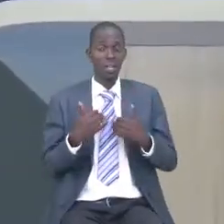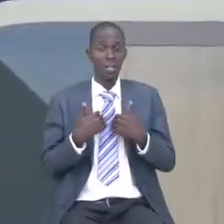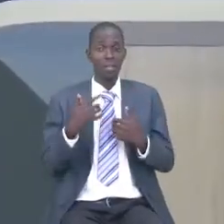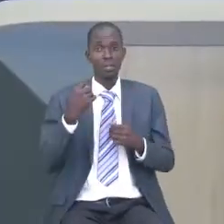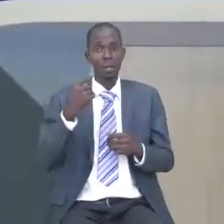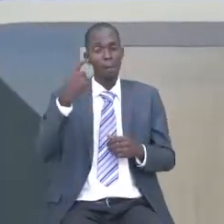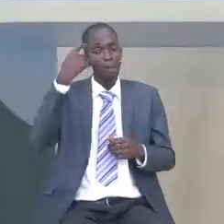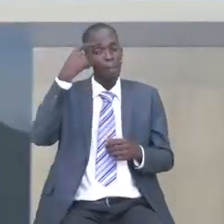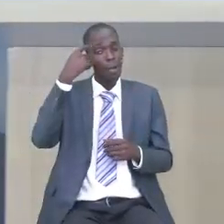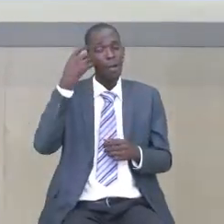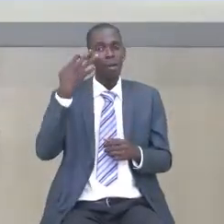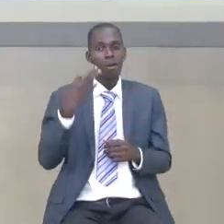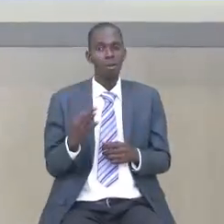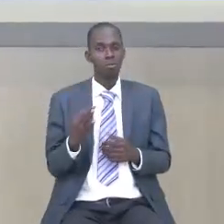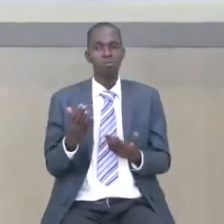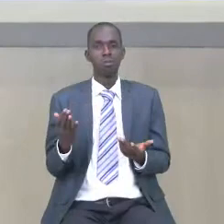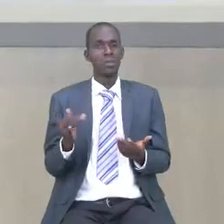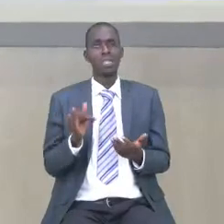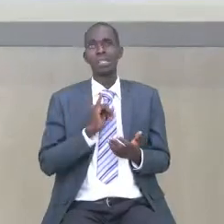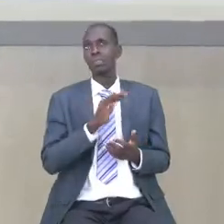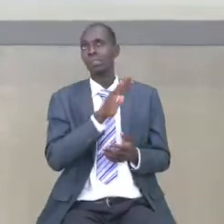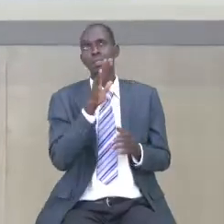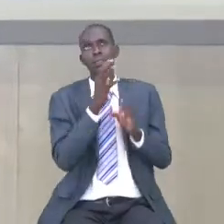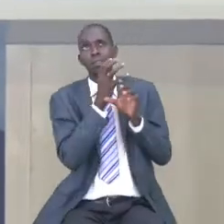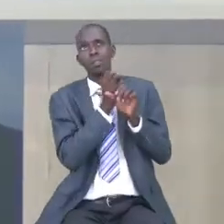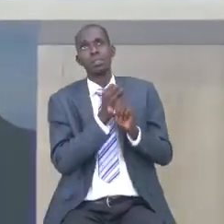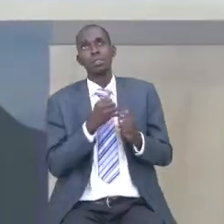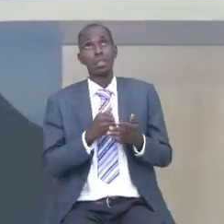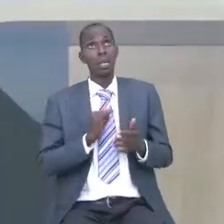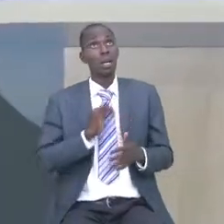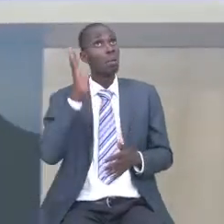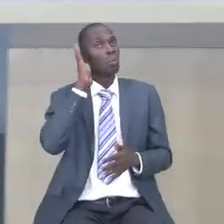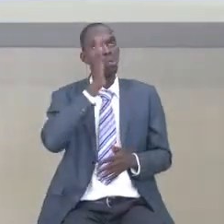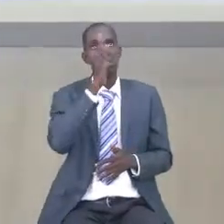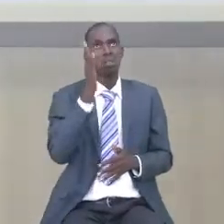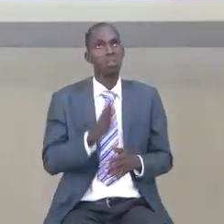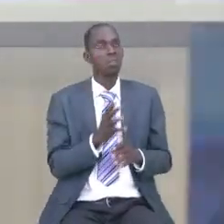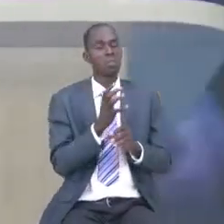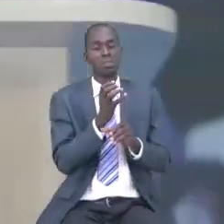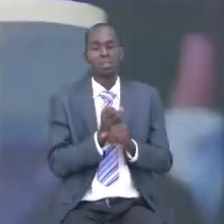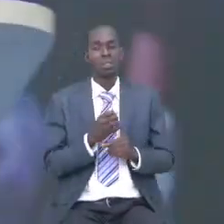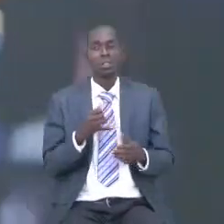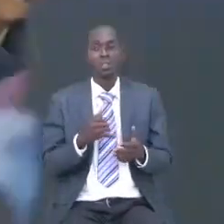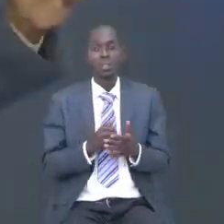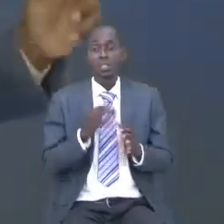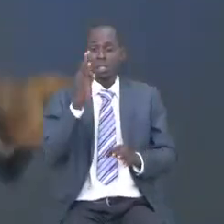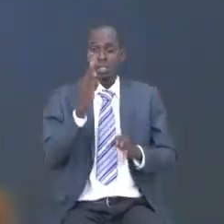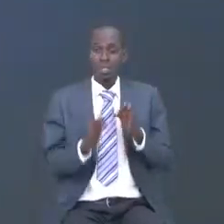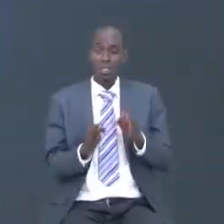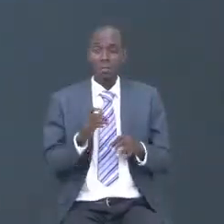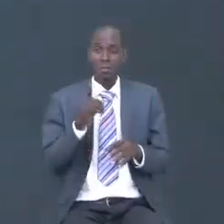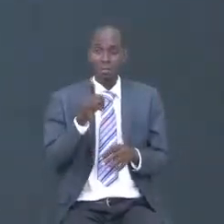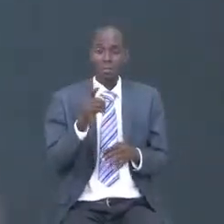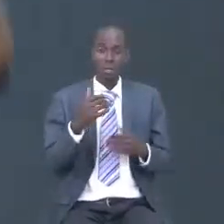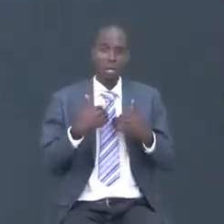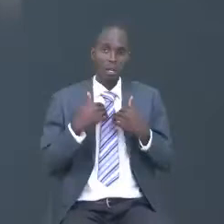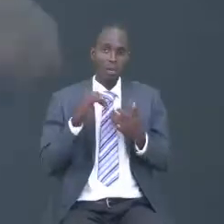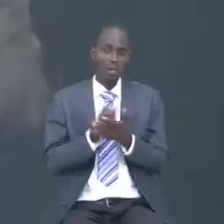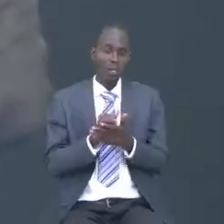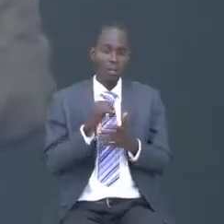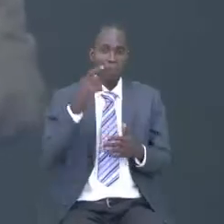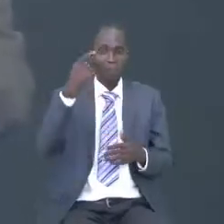of I've never gotten it, I never get it, and I will never get it, the mindset I have,